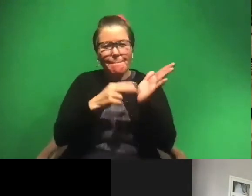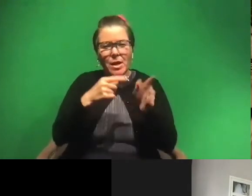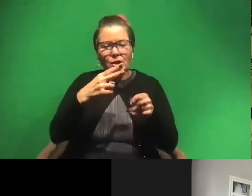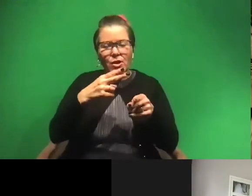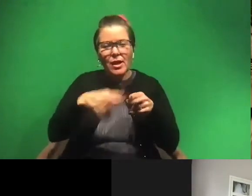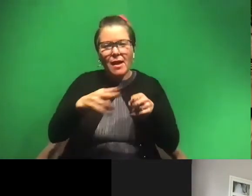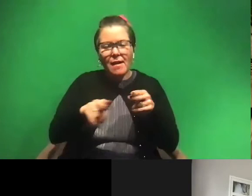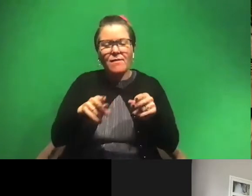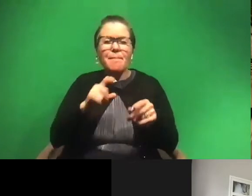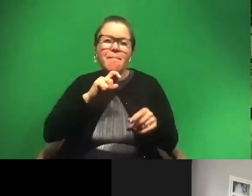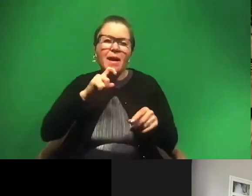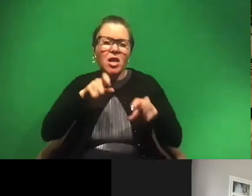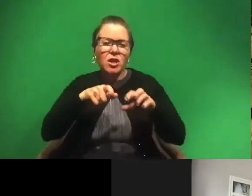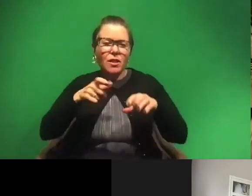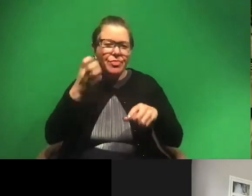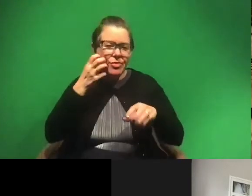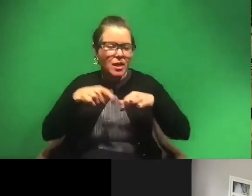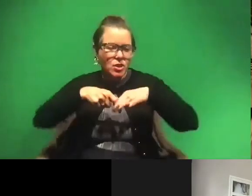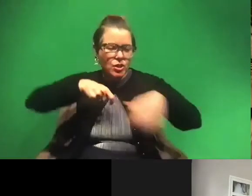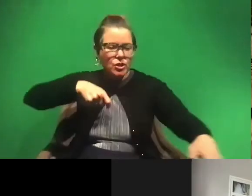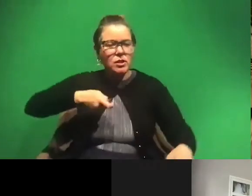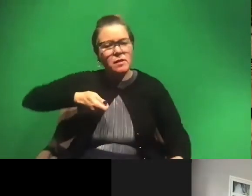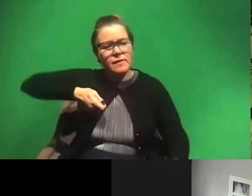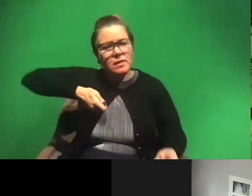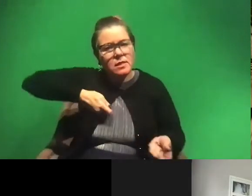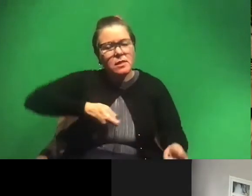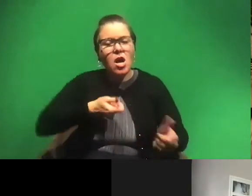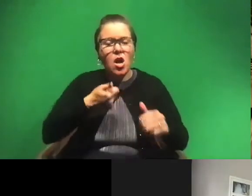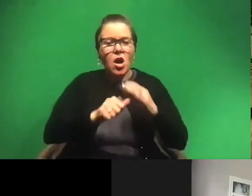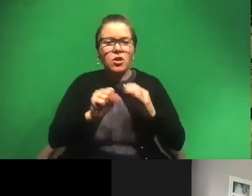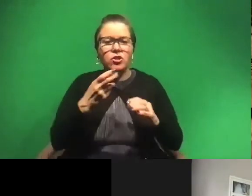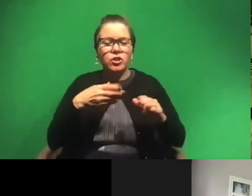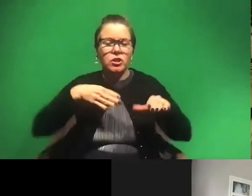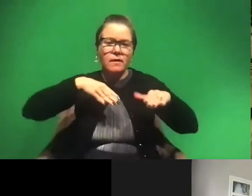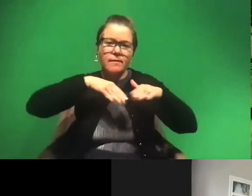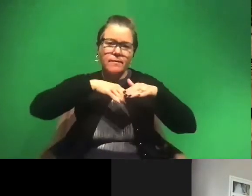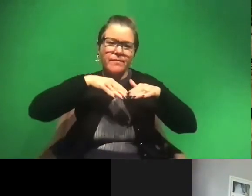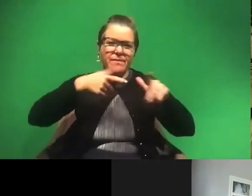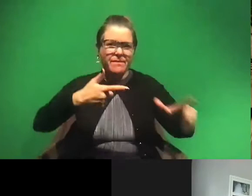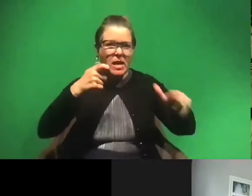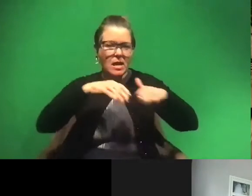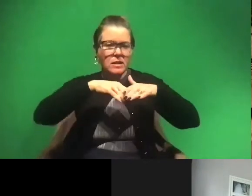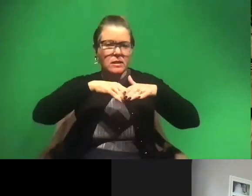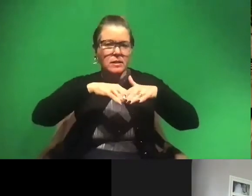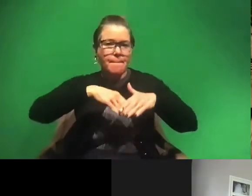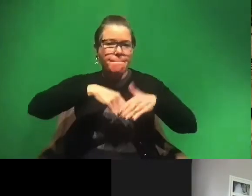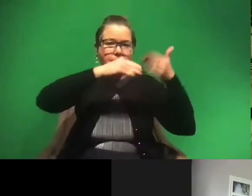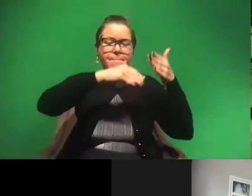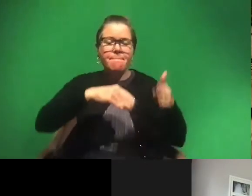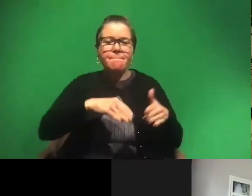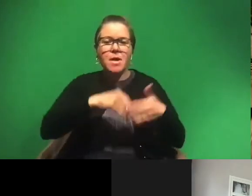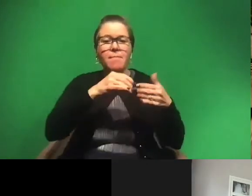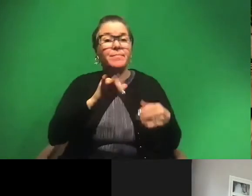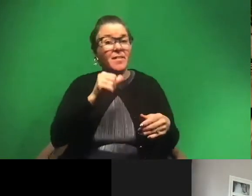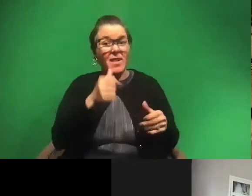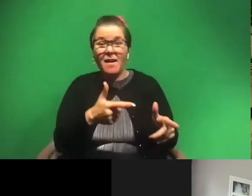piece of metal. And you have to get it underneath the shell like really fast and then pop them off. And if you don't do it fast